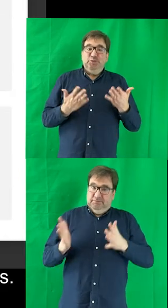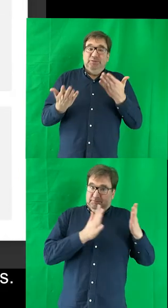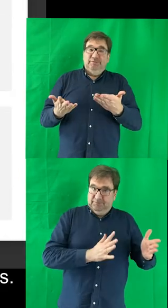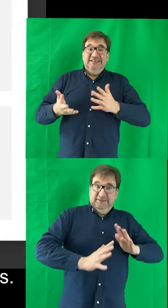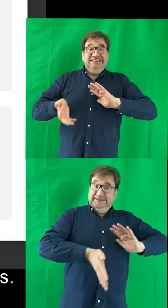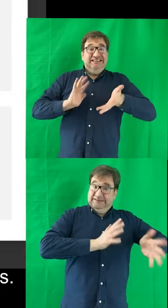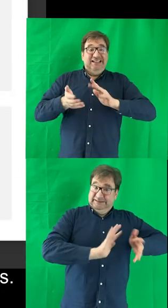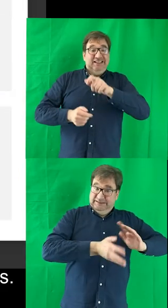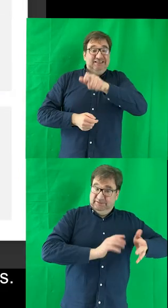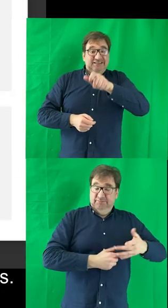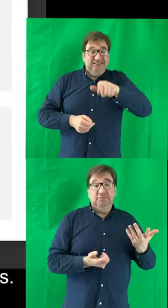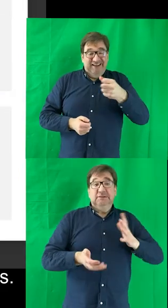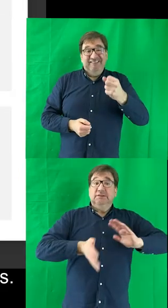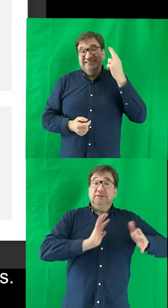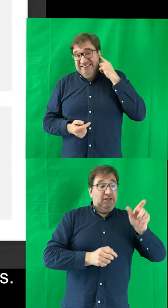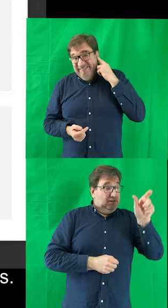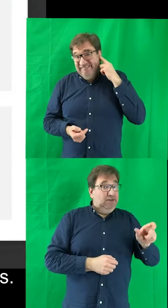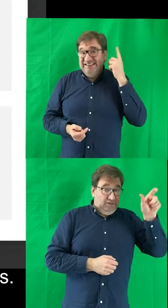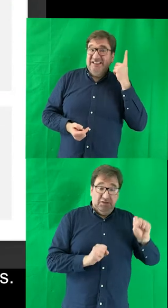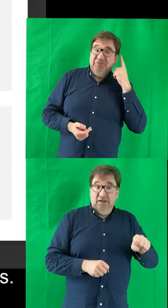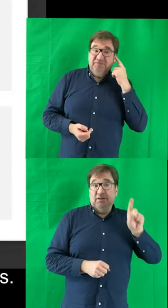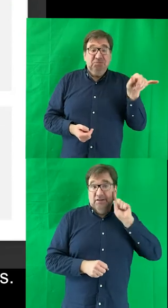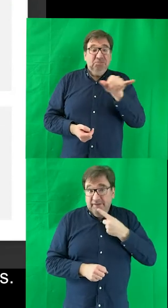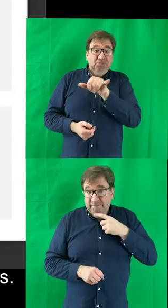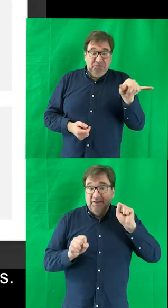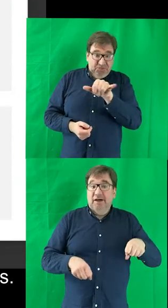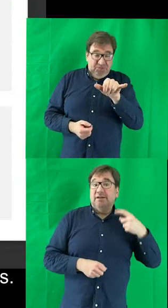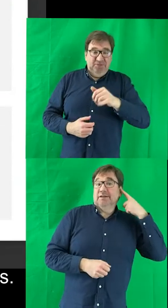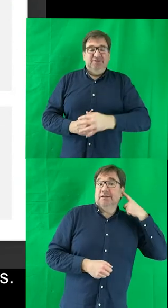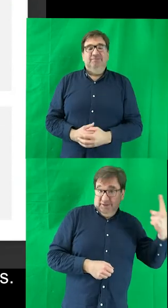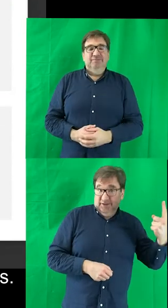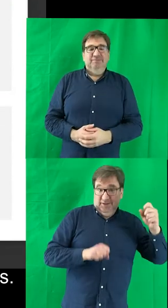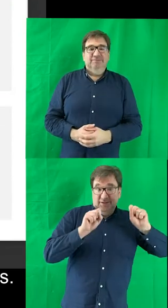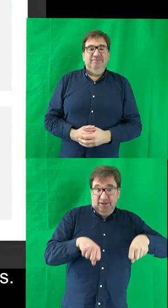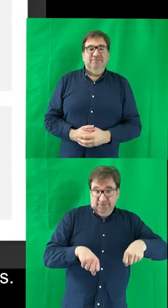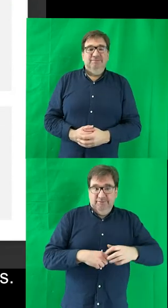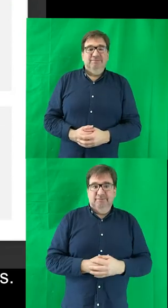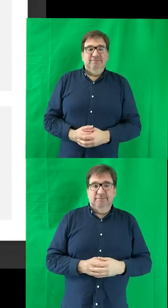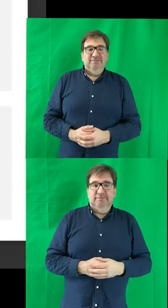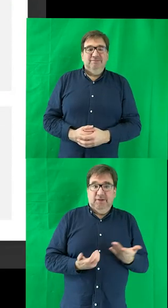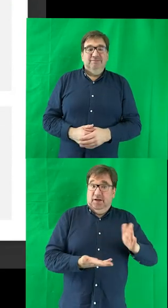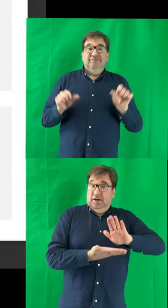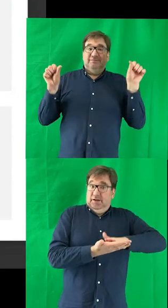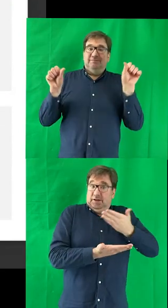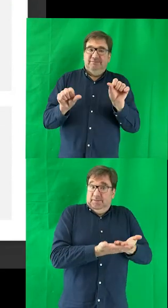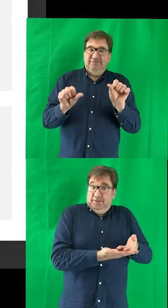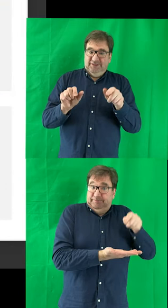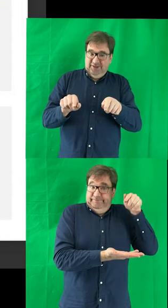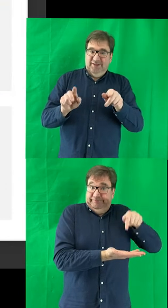And turning to signers, we can have either deaf or hearing signers. And